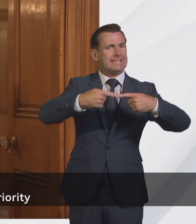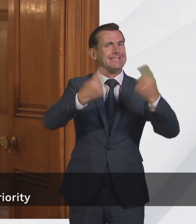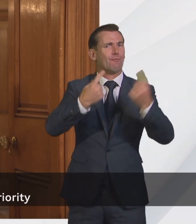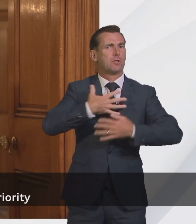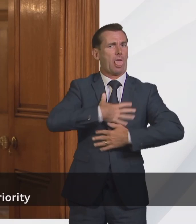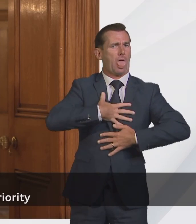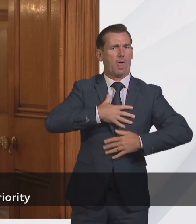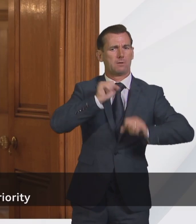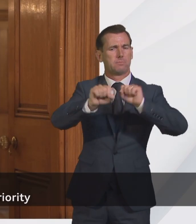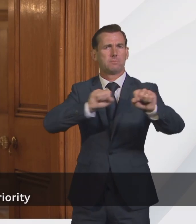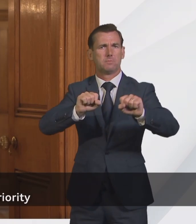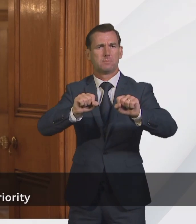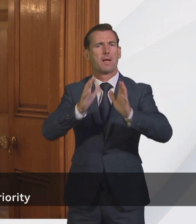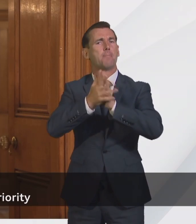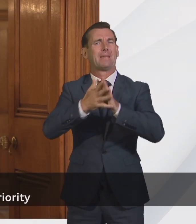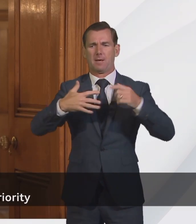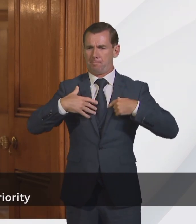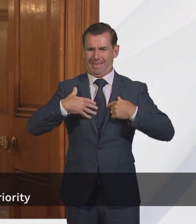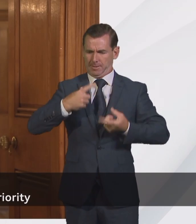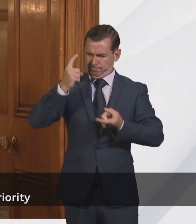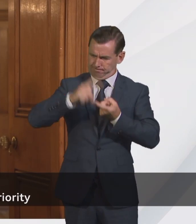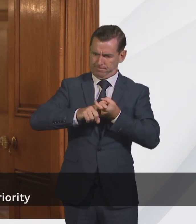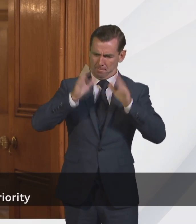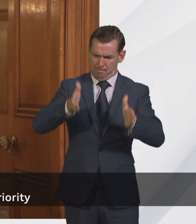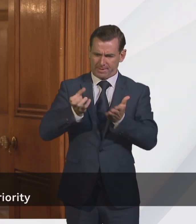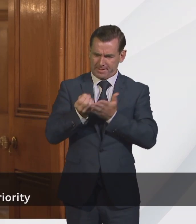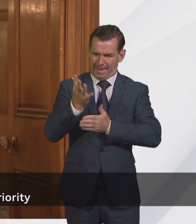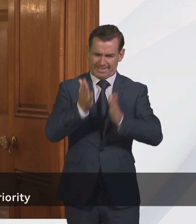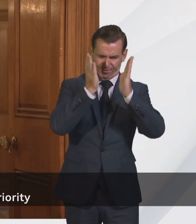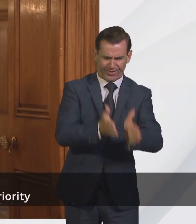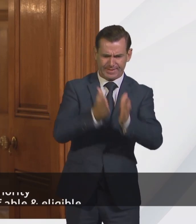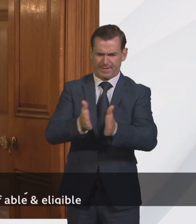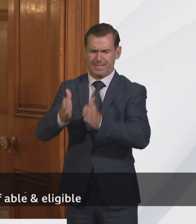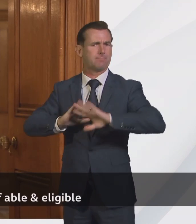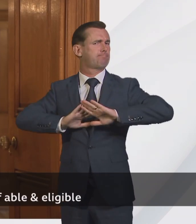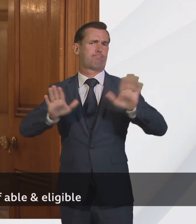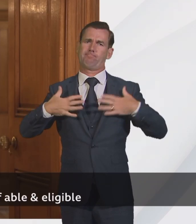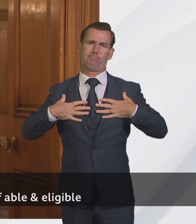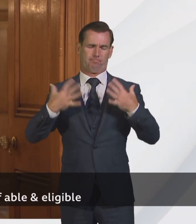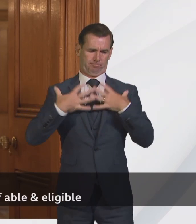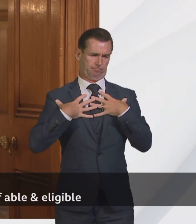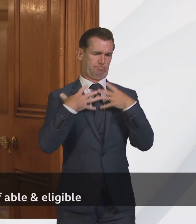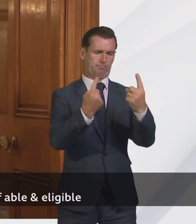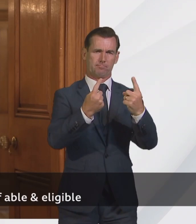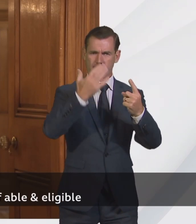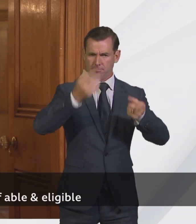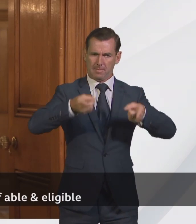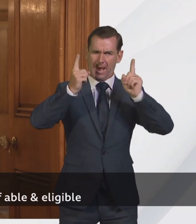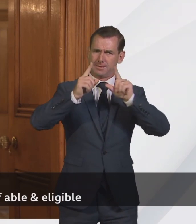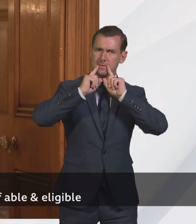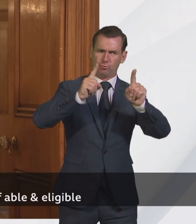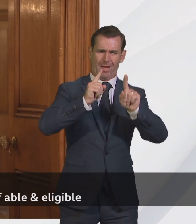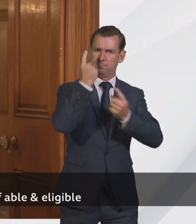giving schools the discretion to tailor this funding towards their particular needs and the needs of the children that they